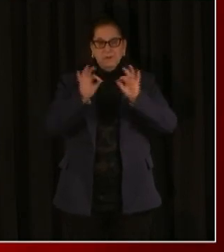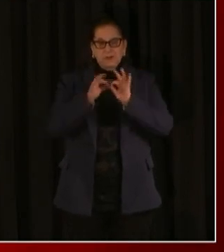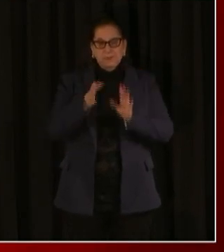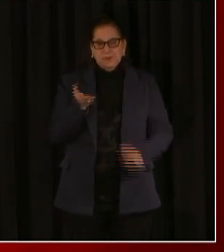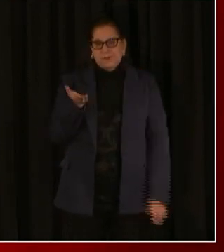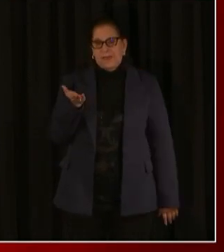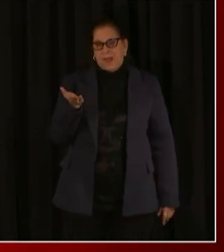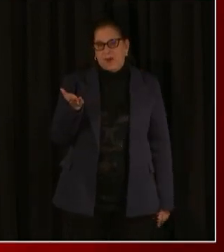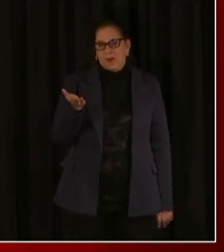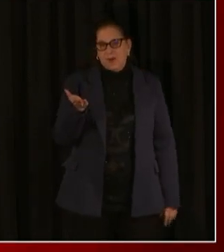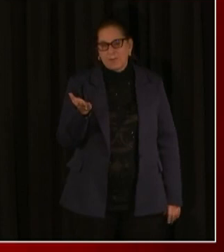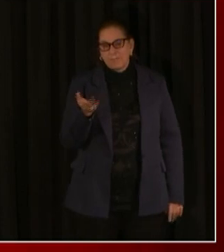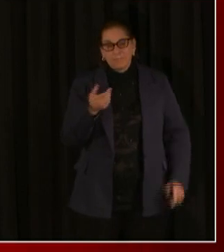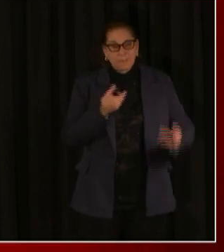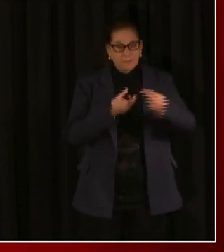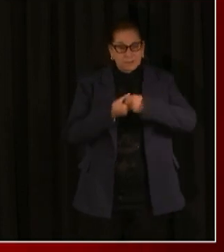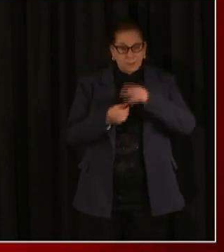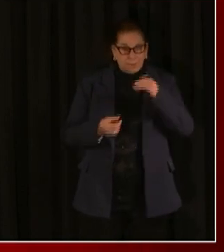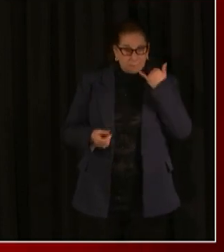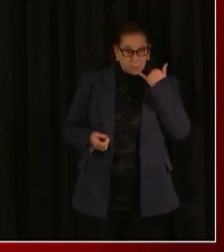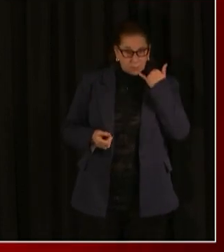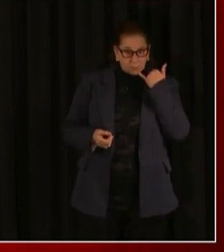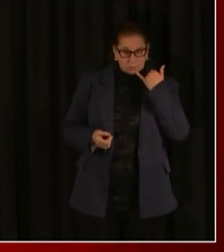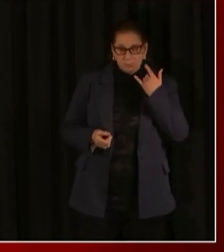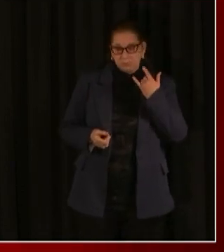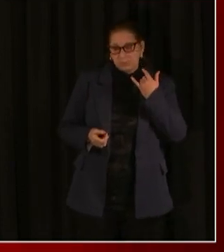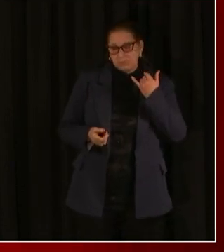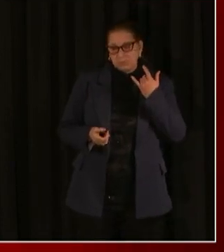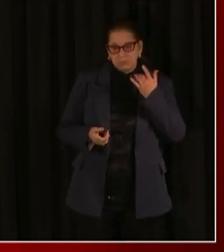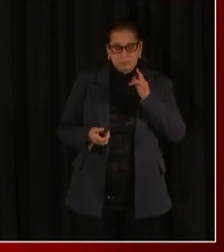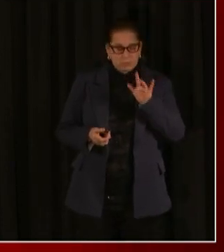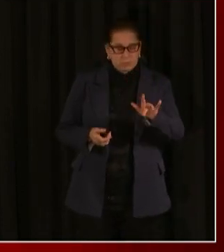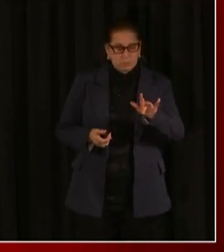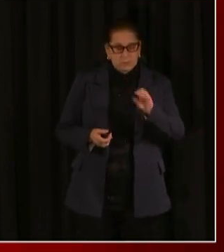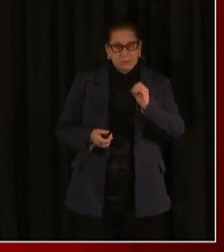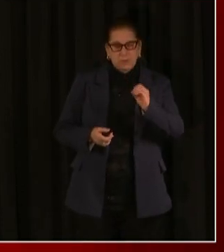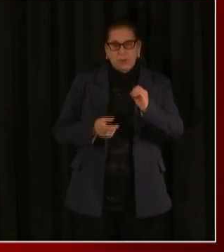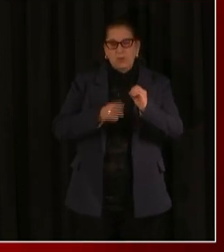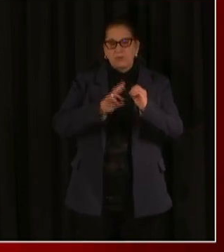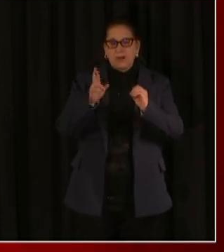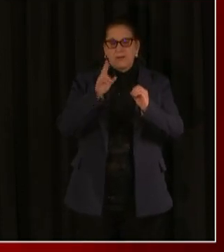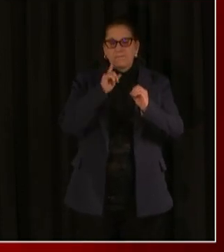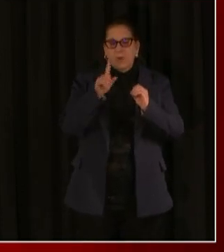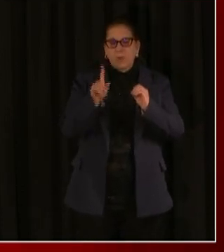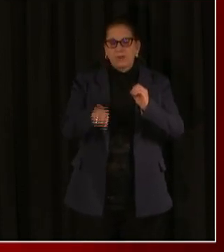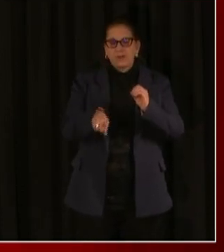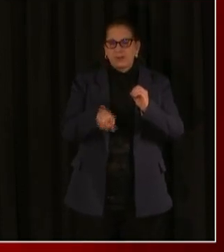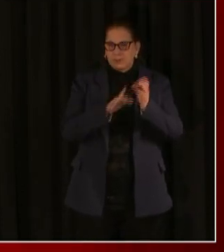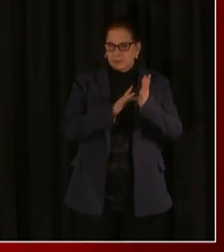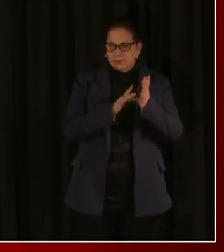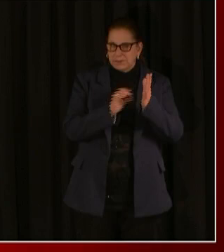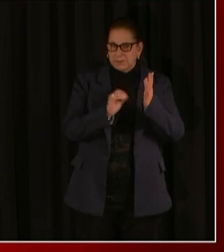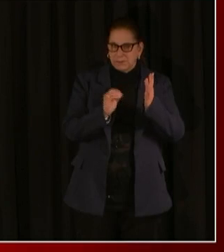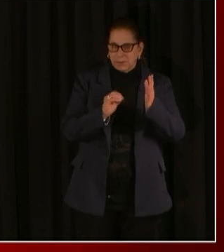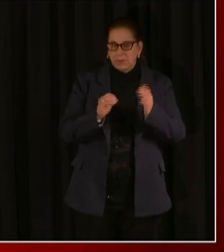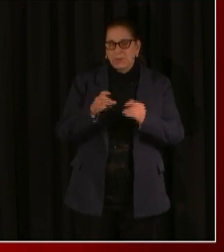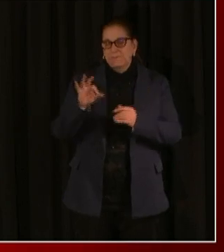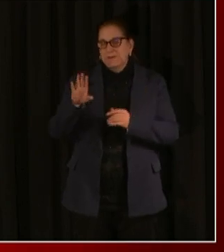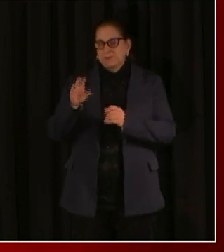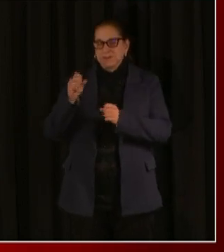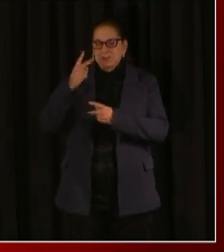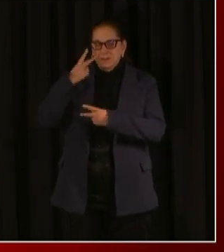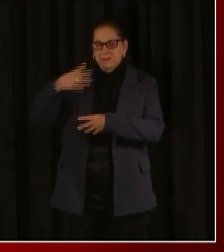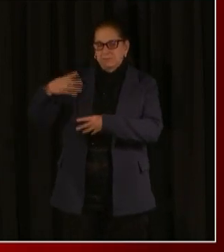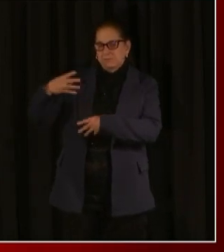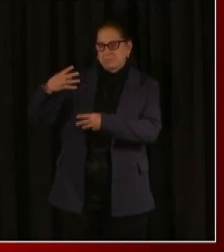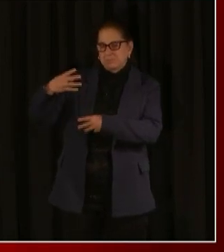if you're joining us by phone and you would like to ask questions, you can press 0 now to be entered into the question queue. If you are watching